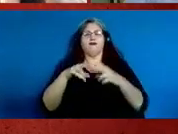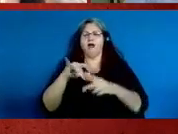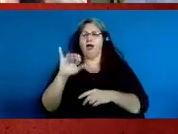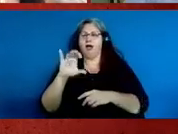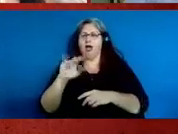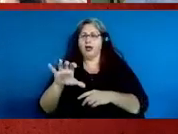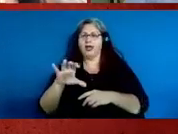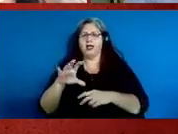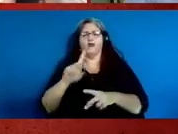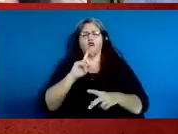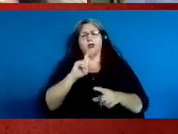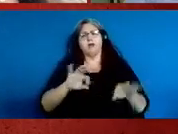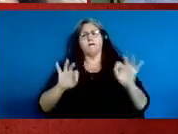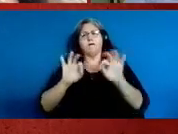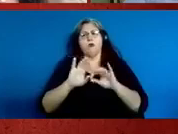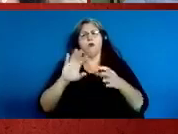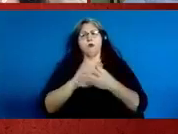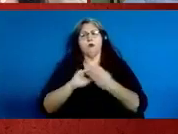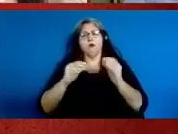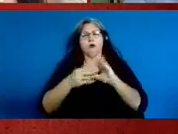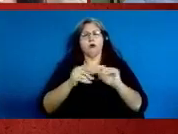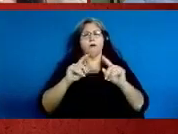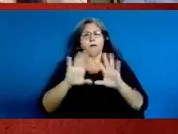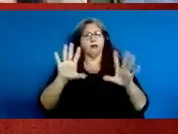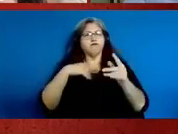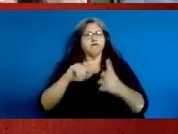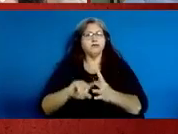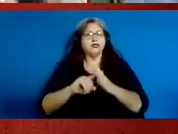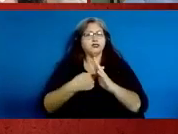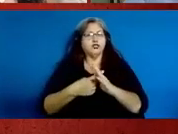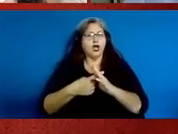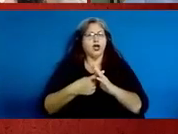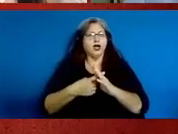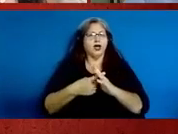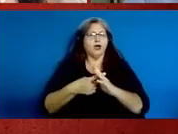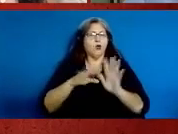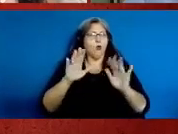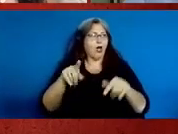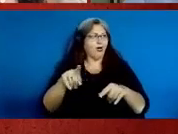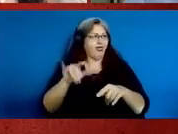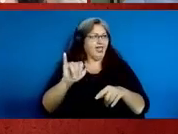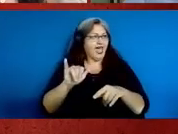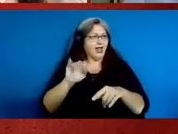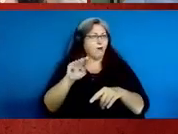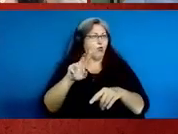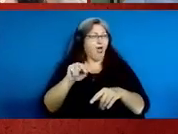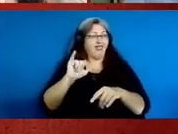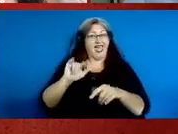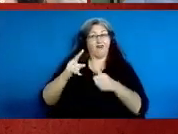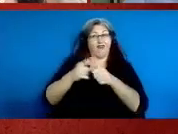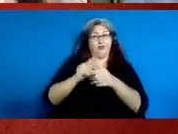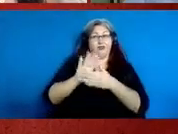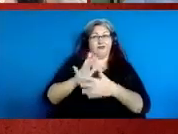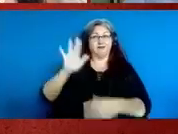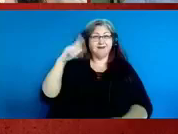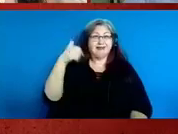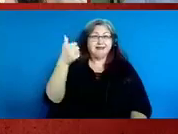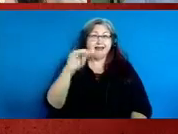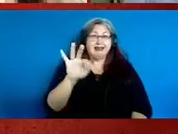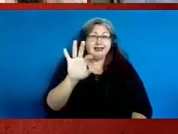important stories. But you know, I want to start off, you know, how long ago has it been since Mulan, the animated feature?